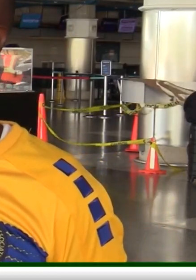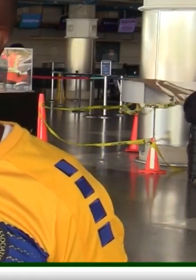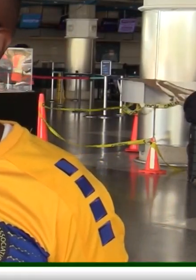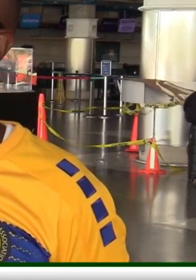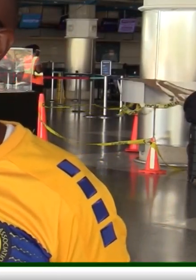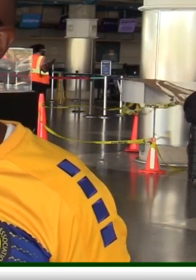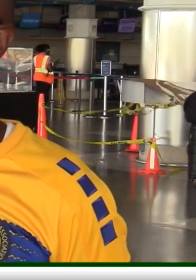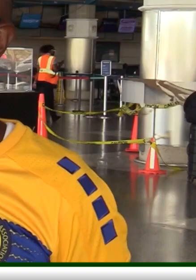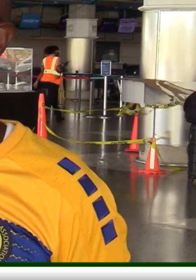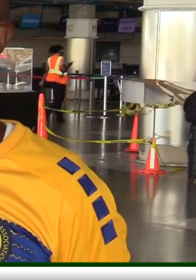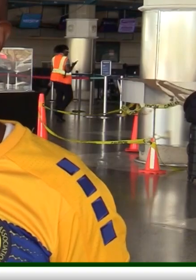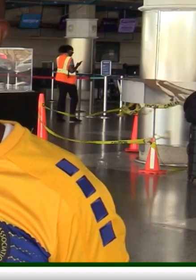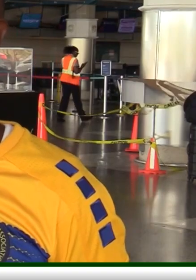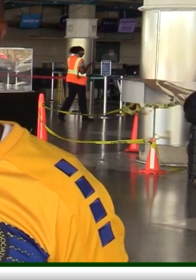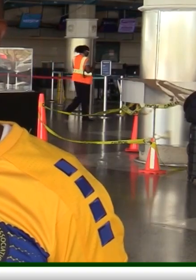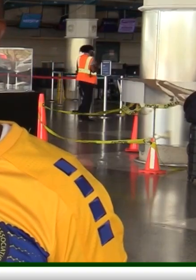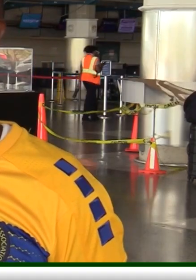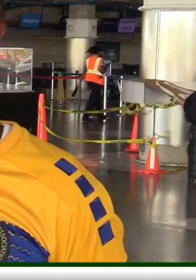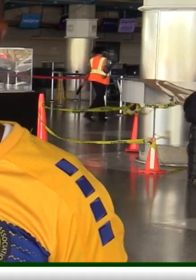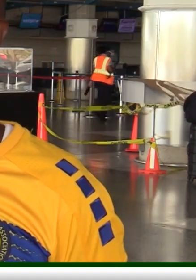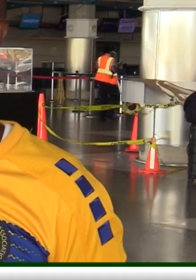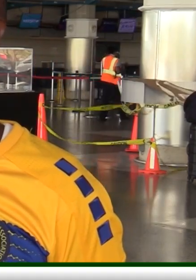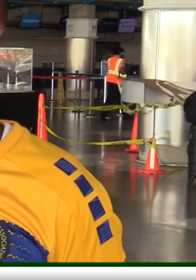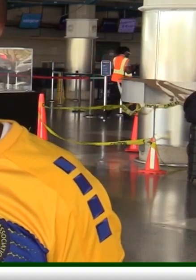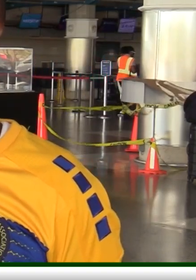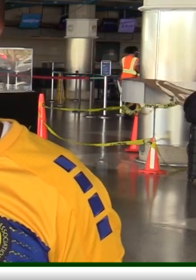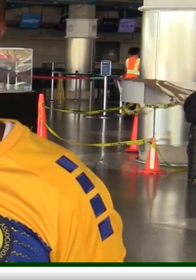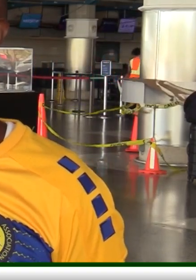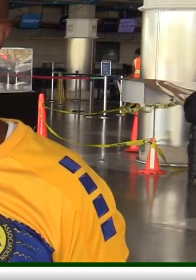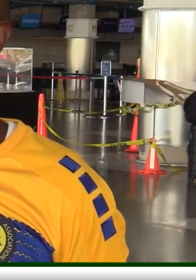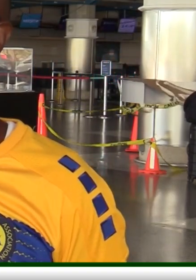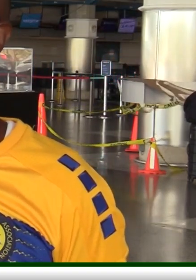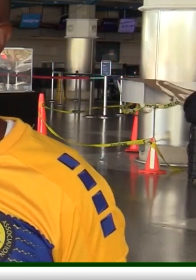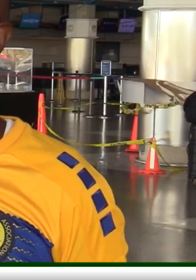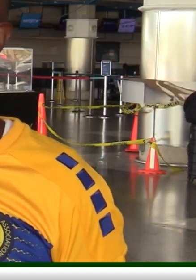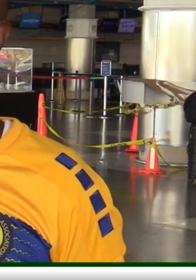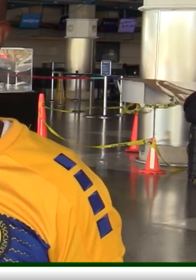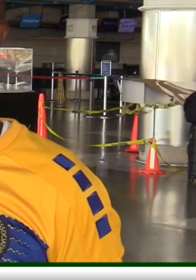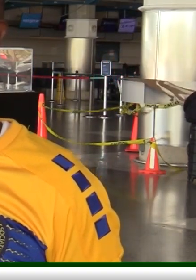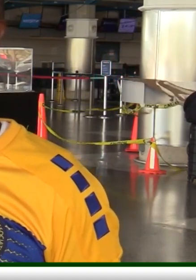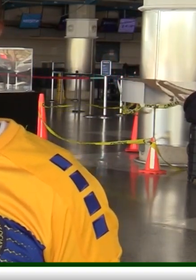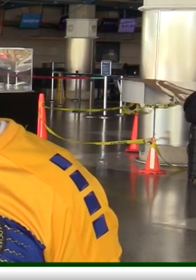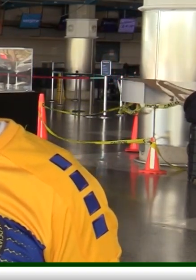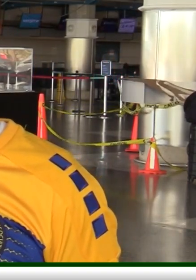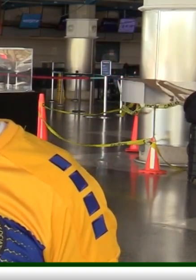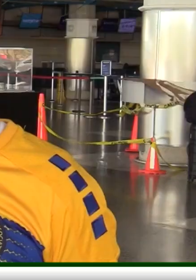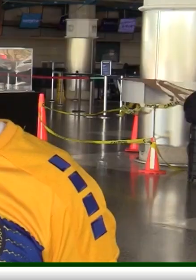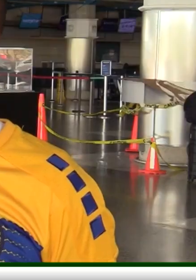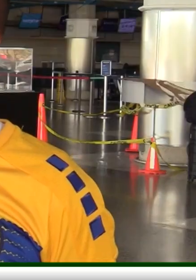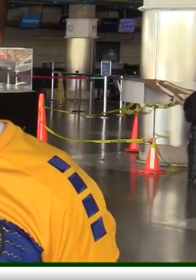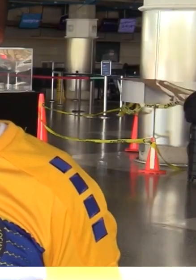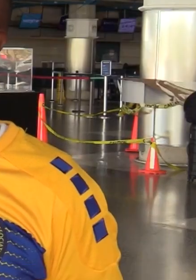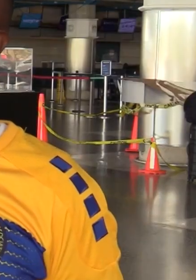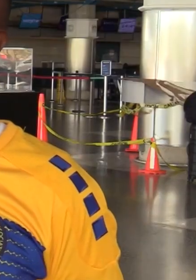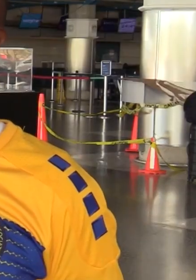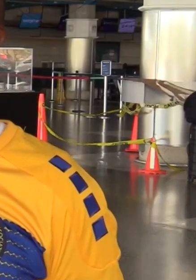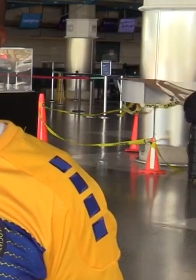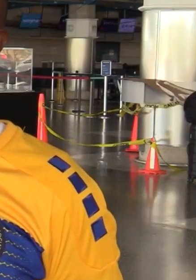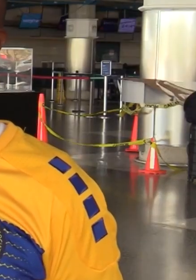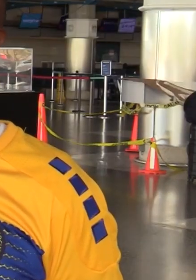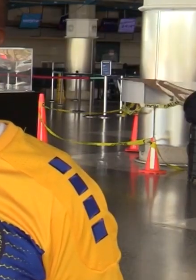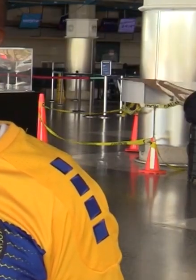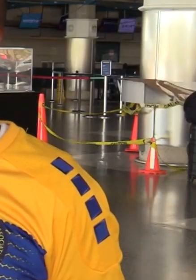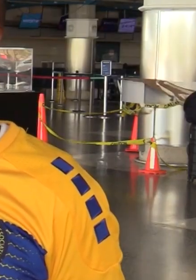to a certain level. We know that we work in a short space of time, so we try to hit the key pillars,